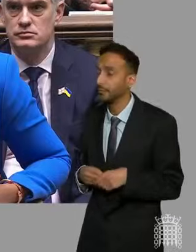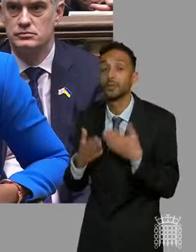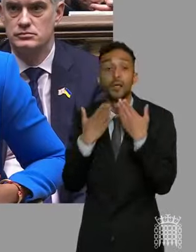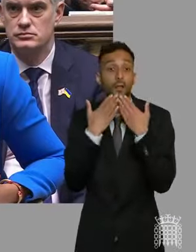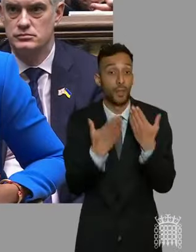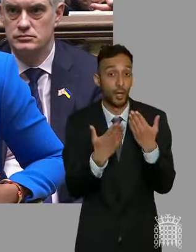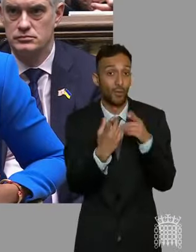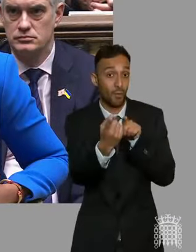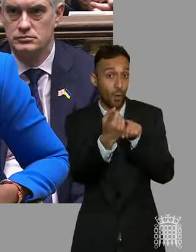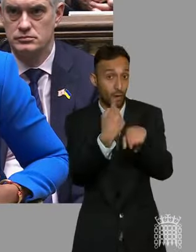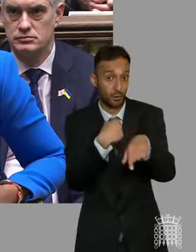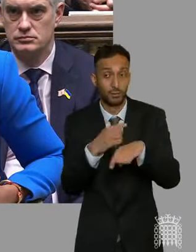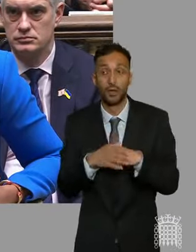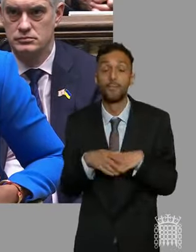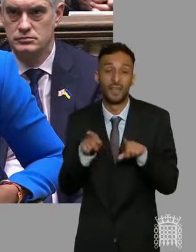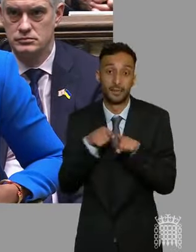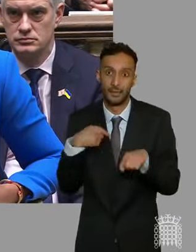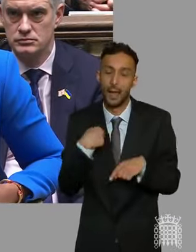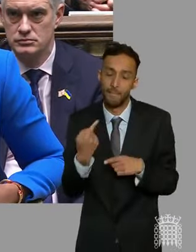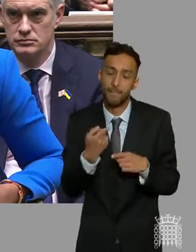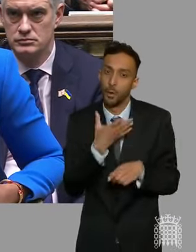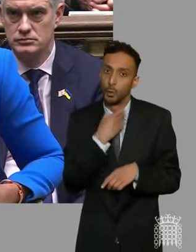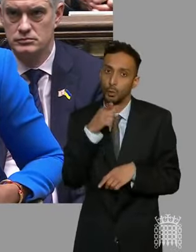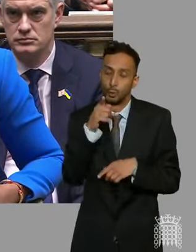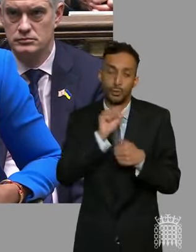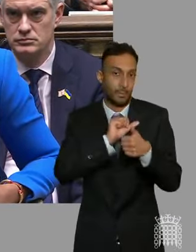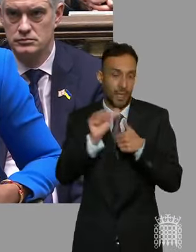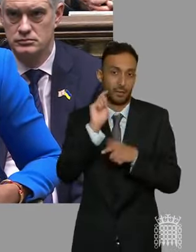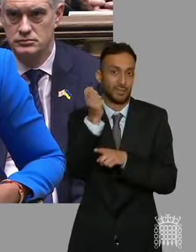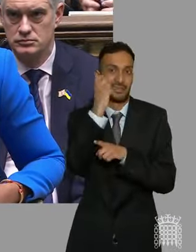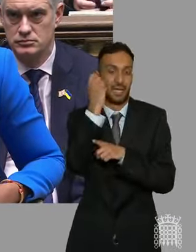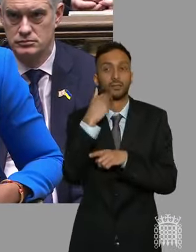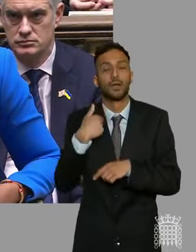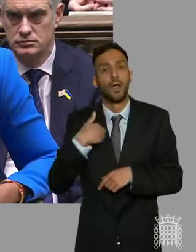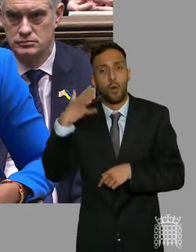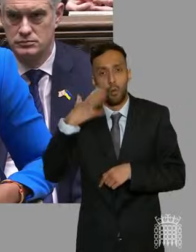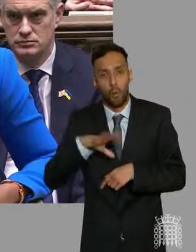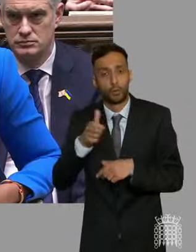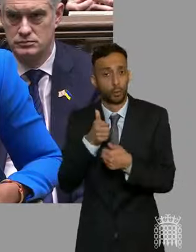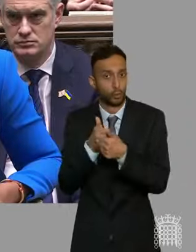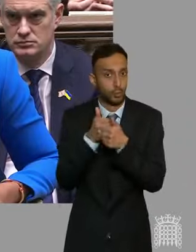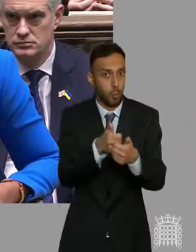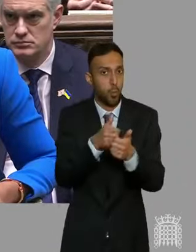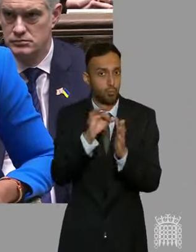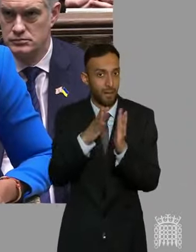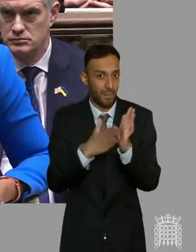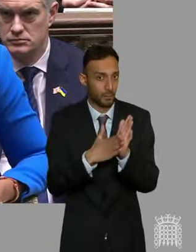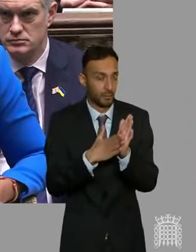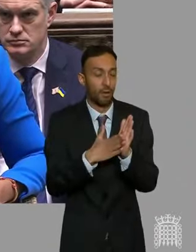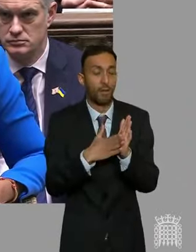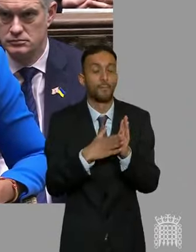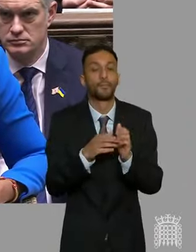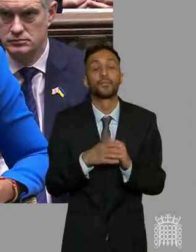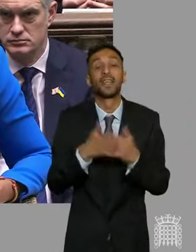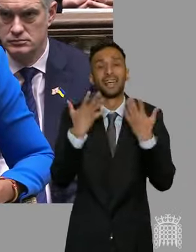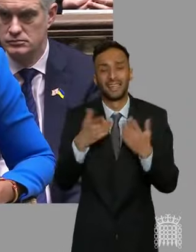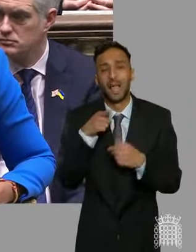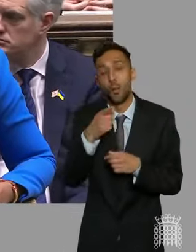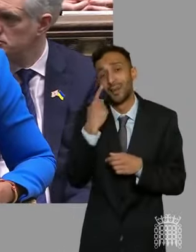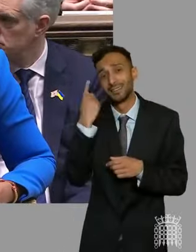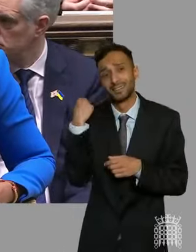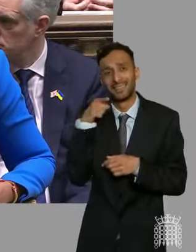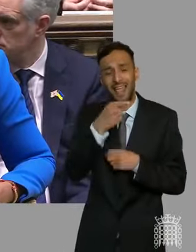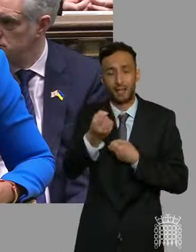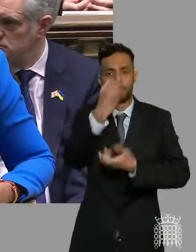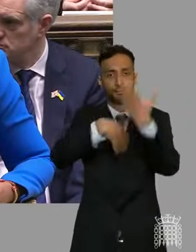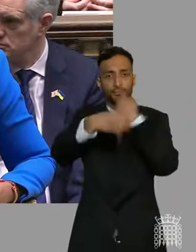support him on this issue. So turning to the details of the plan he set out yesterday. Over the weekend, I suggested to the Prime Minister